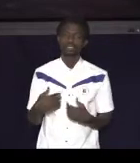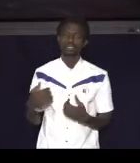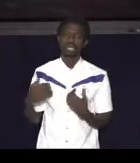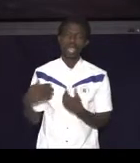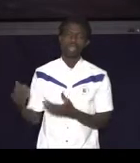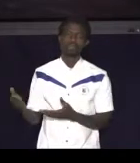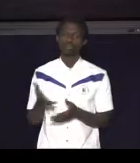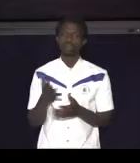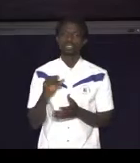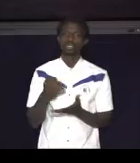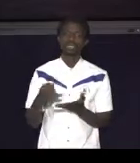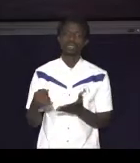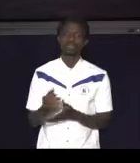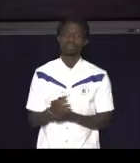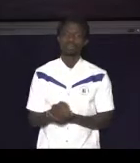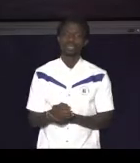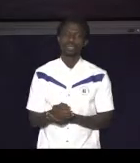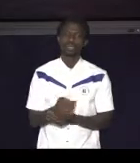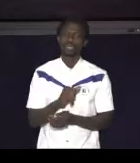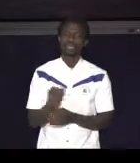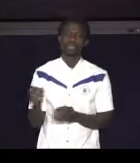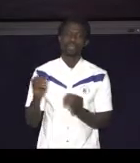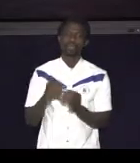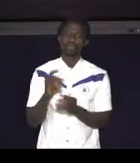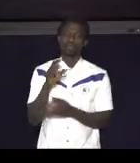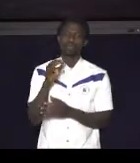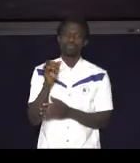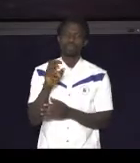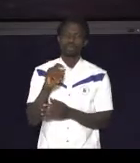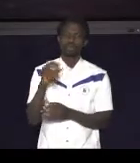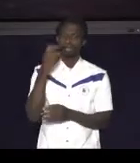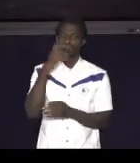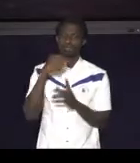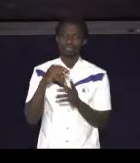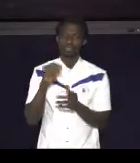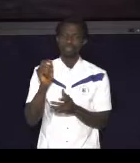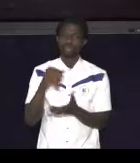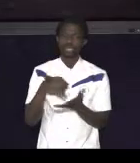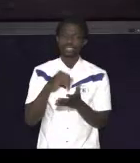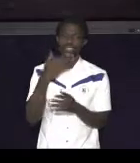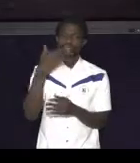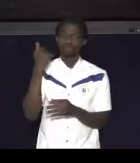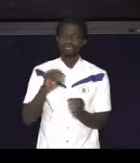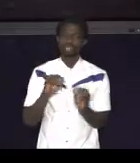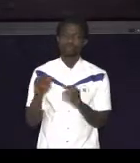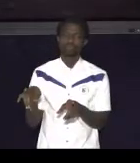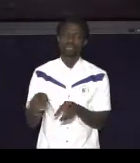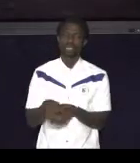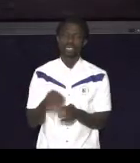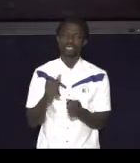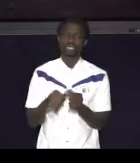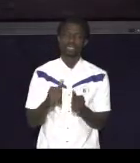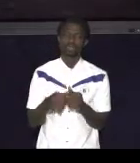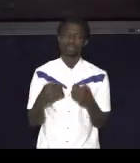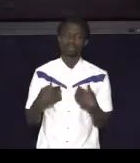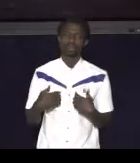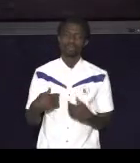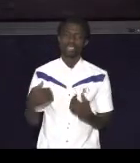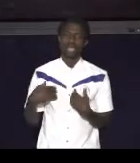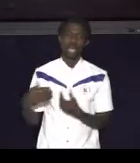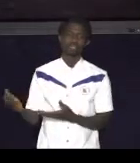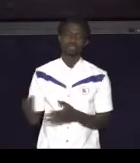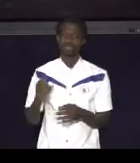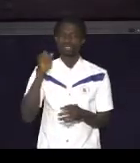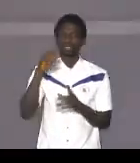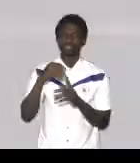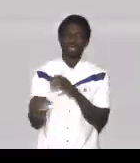pen. In more formal speech or writing, it is better put as everybody has brought his or